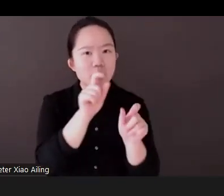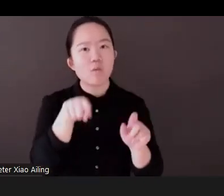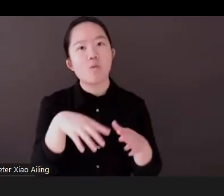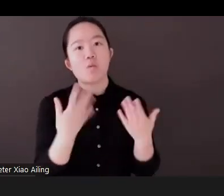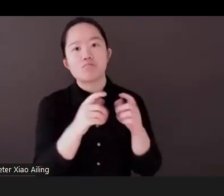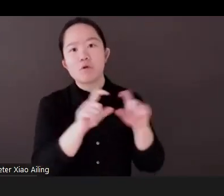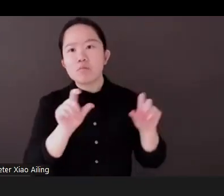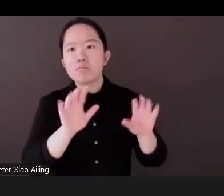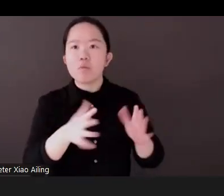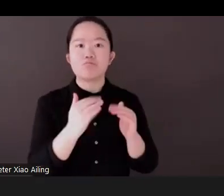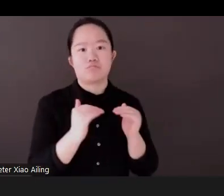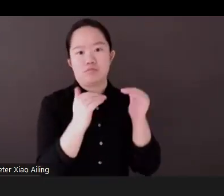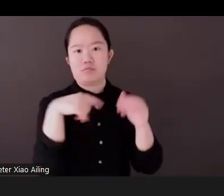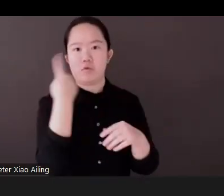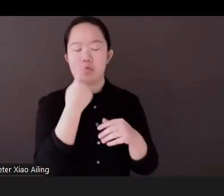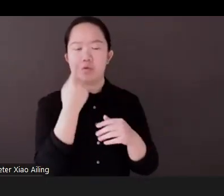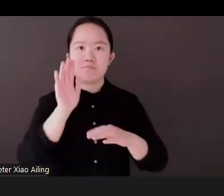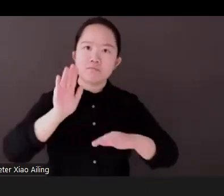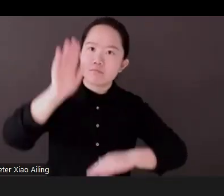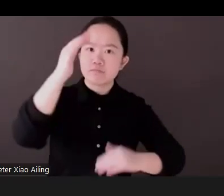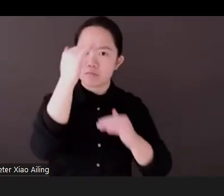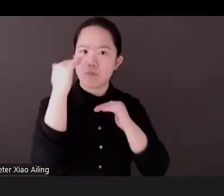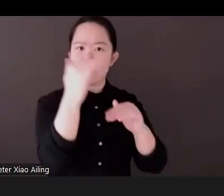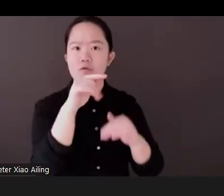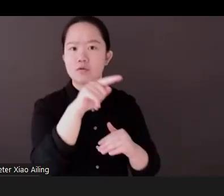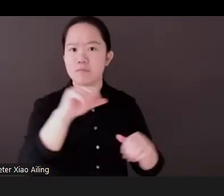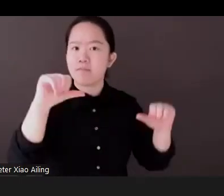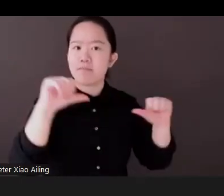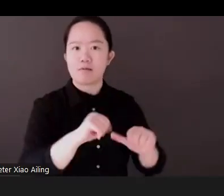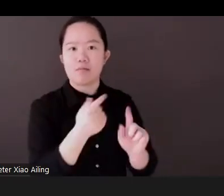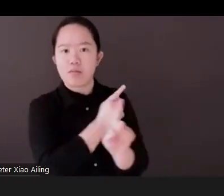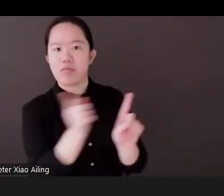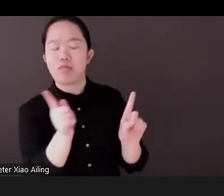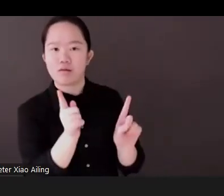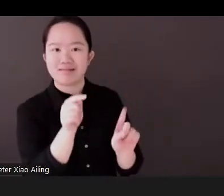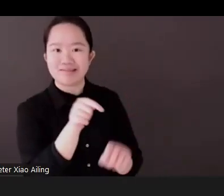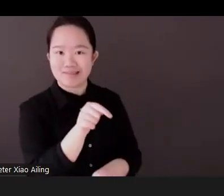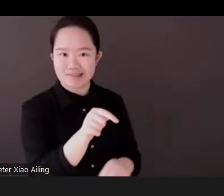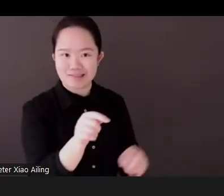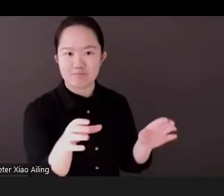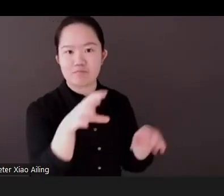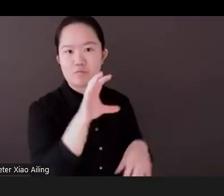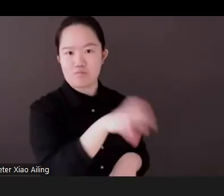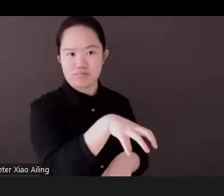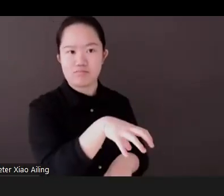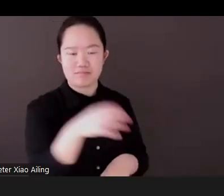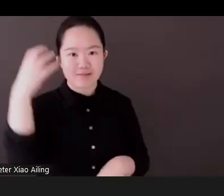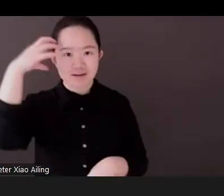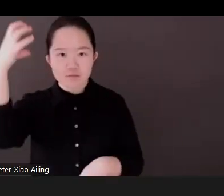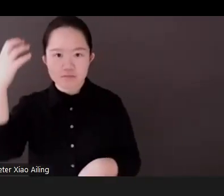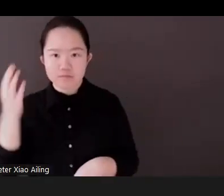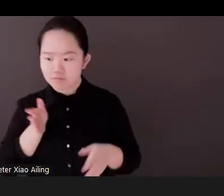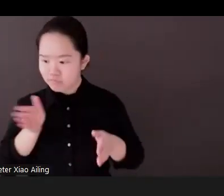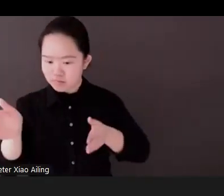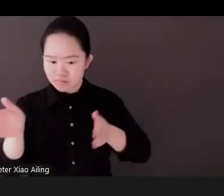Wow, this becomes more and more interesting. Does anyone have a view on this, or do we need to wait until we have the